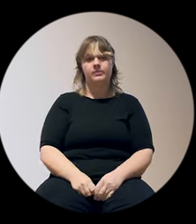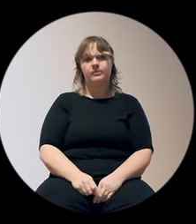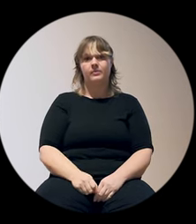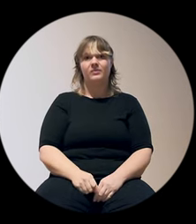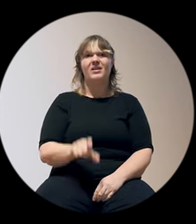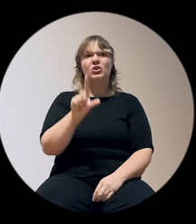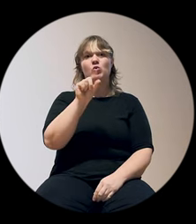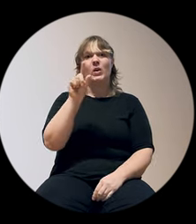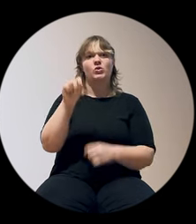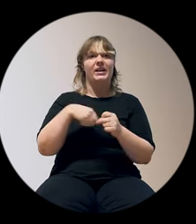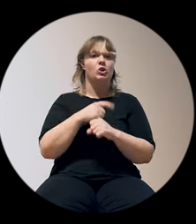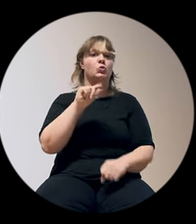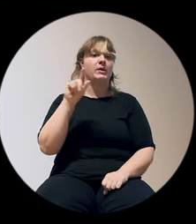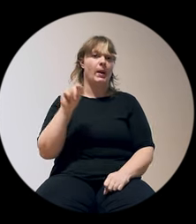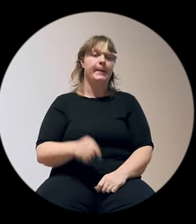in 2020.